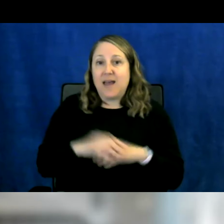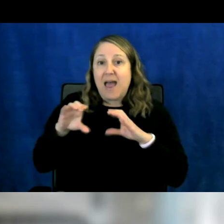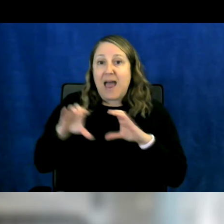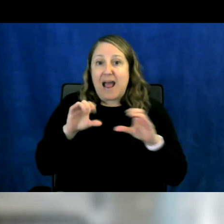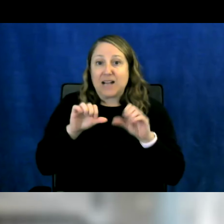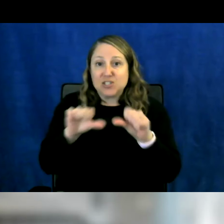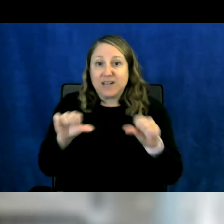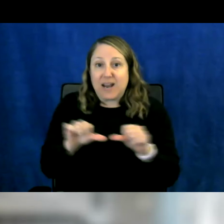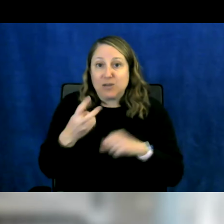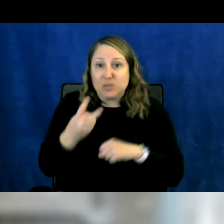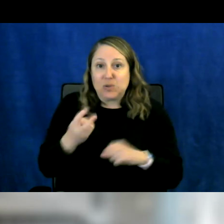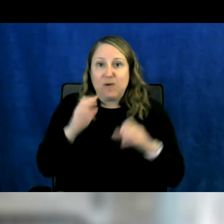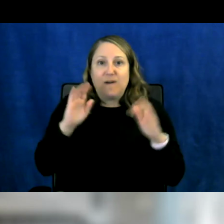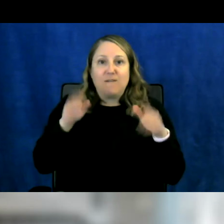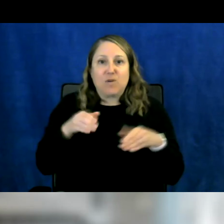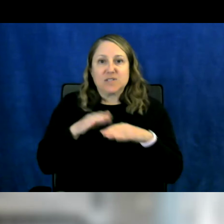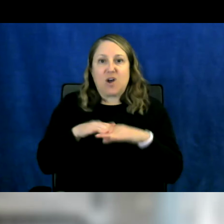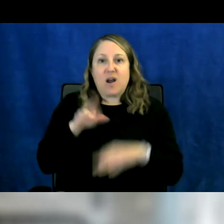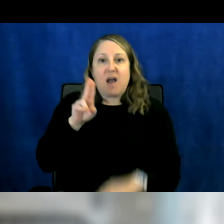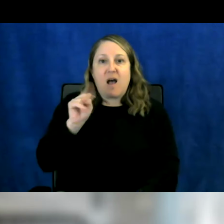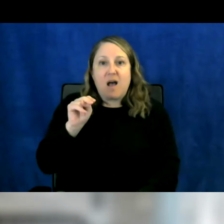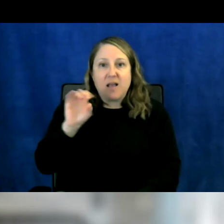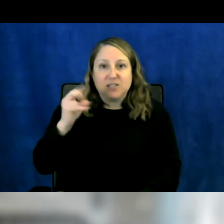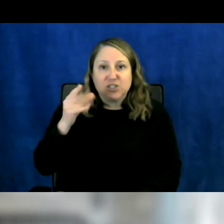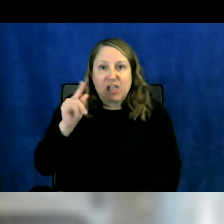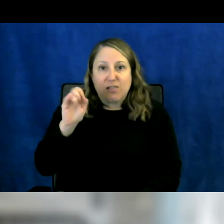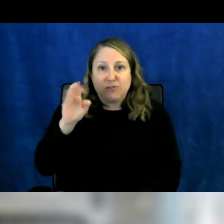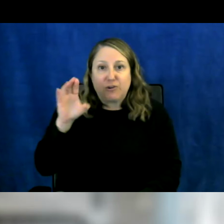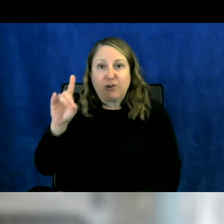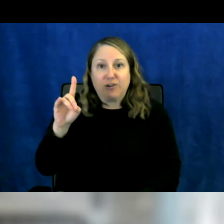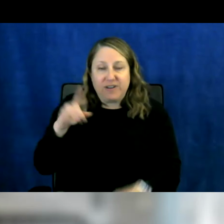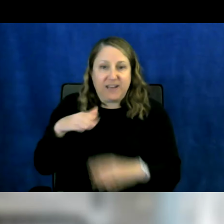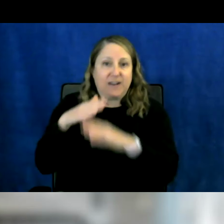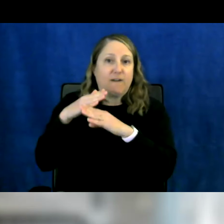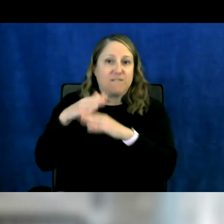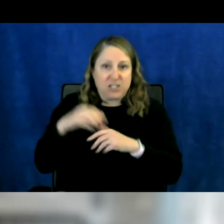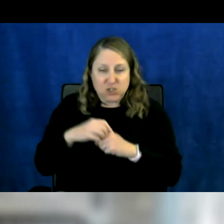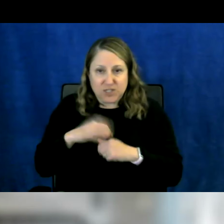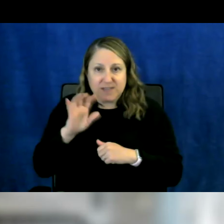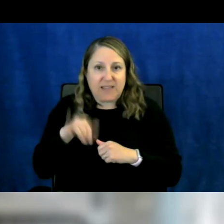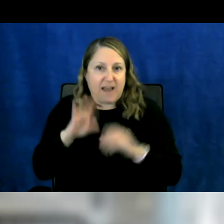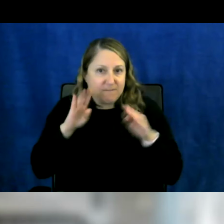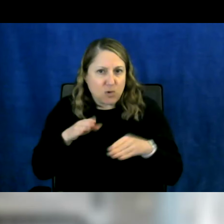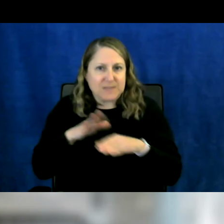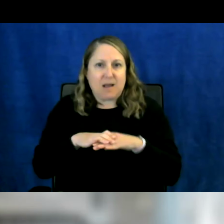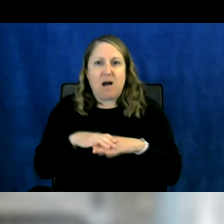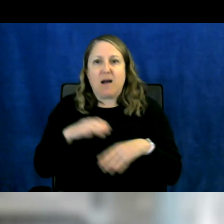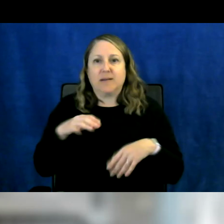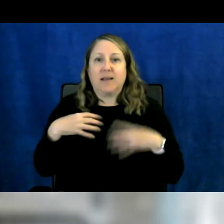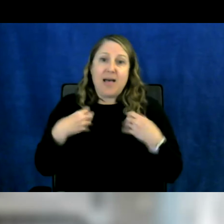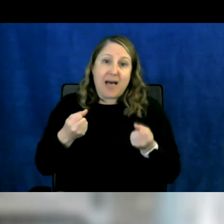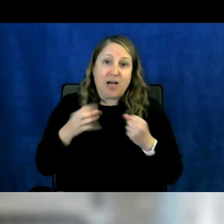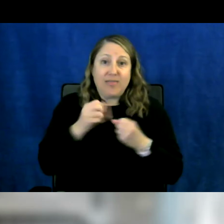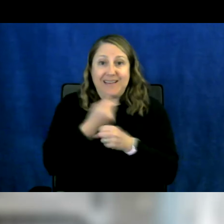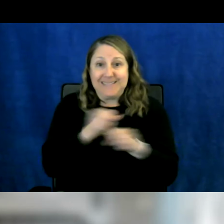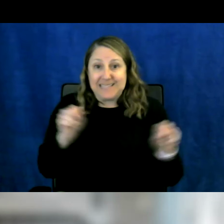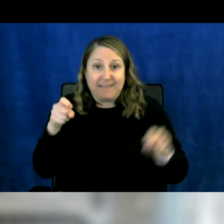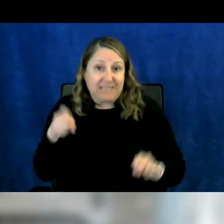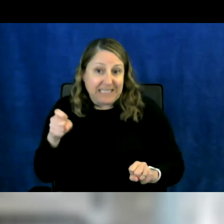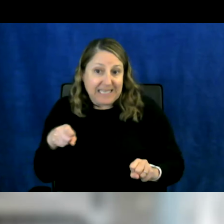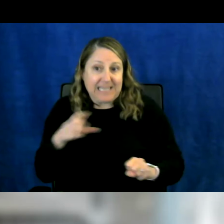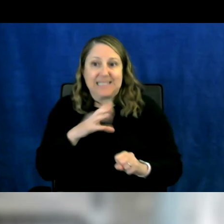on unsheltered homelessness interventions, and this area includes activities focused on addressing health and safety needs